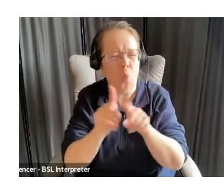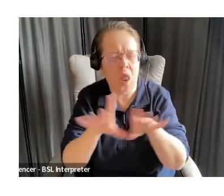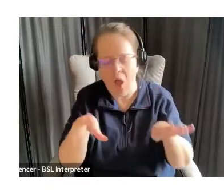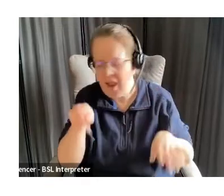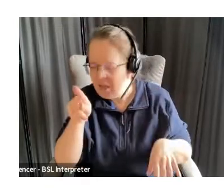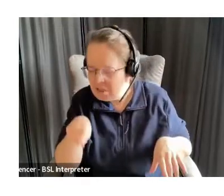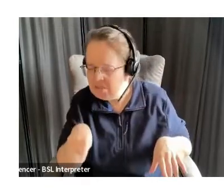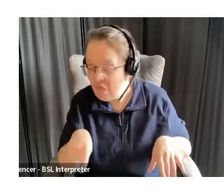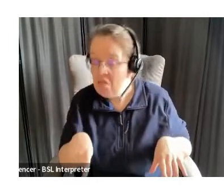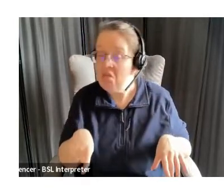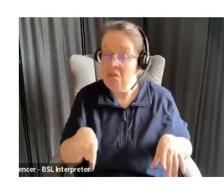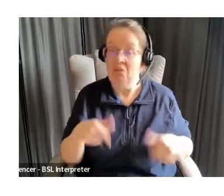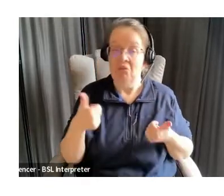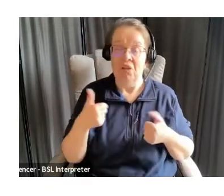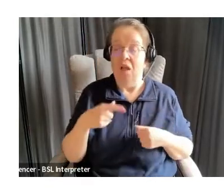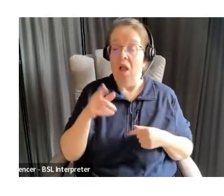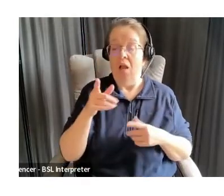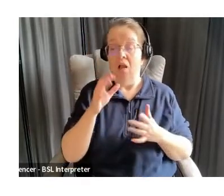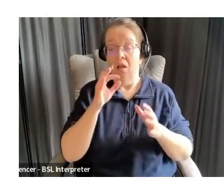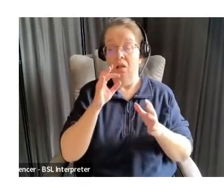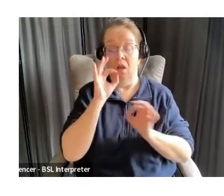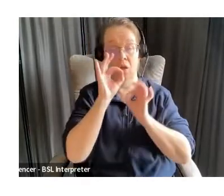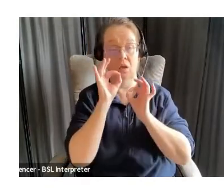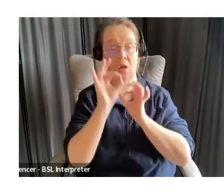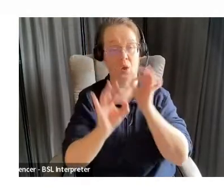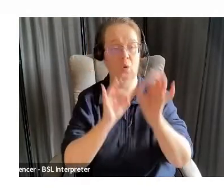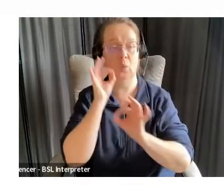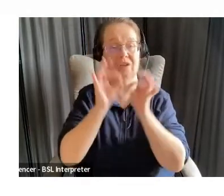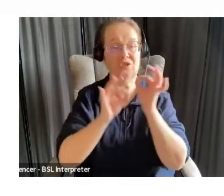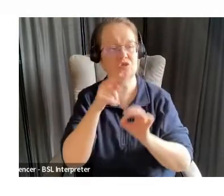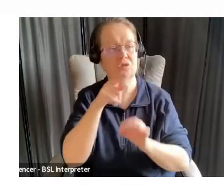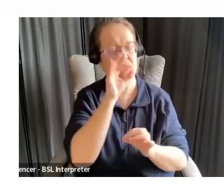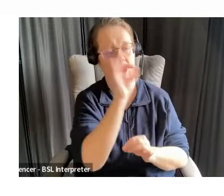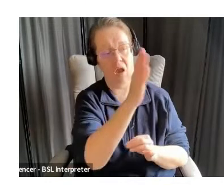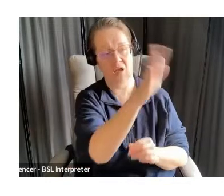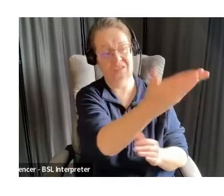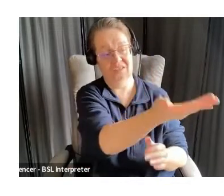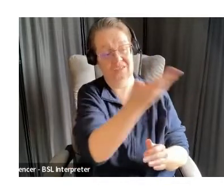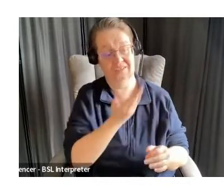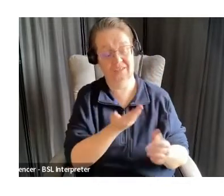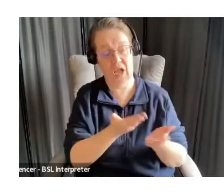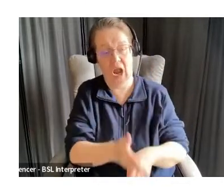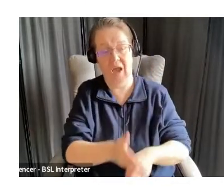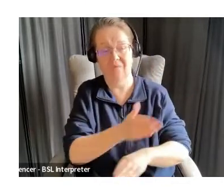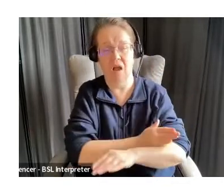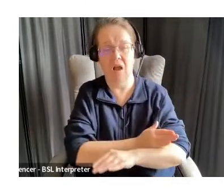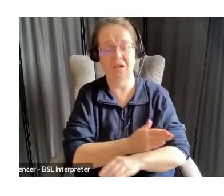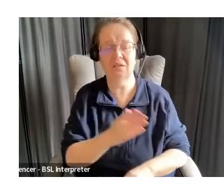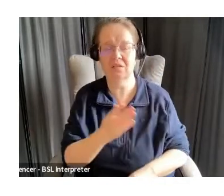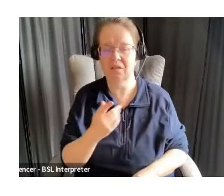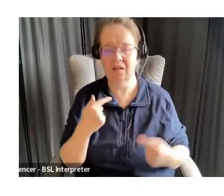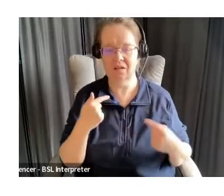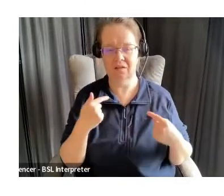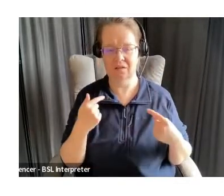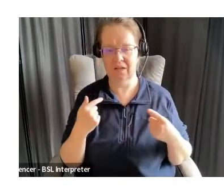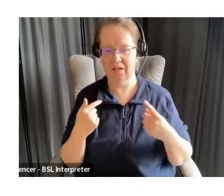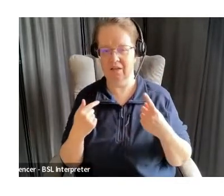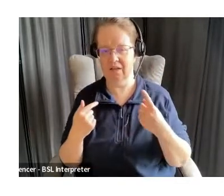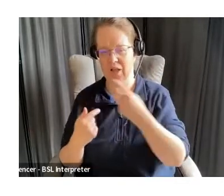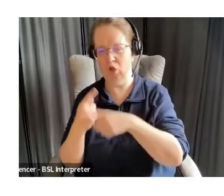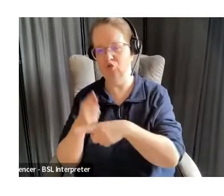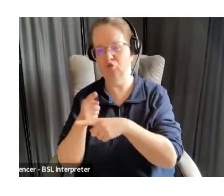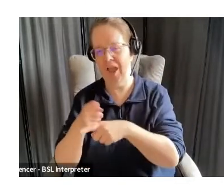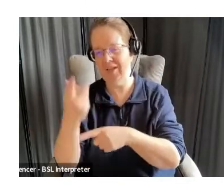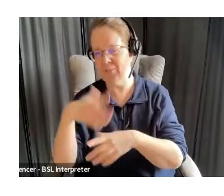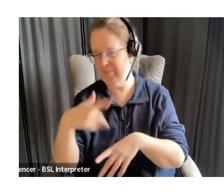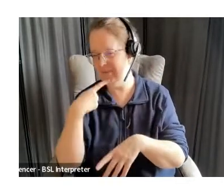Now, asking for questions or themes of the questions in advance. Somebody had spoken to this in the chat